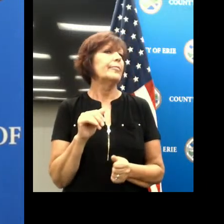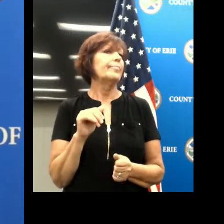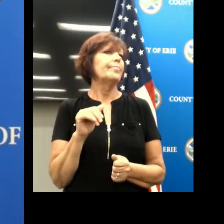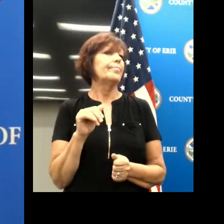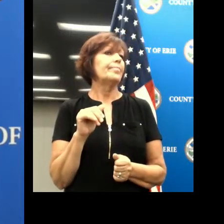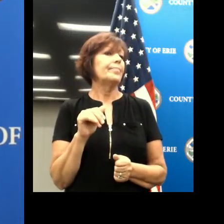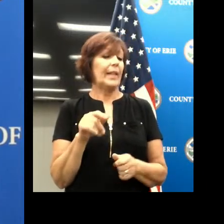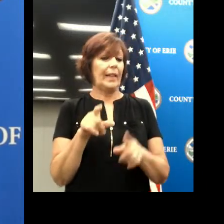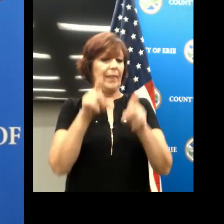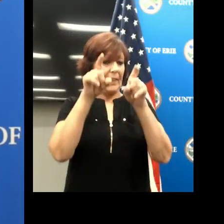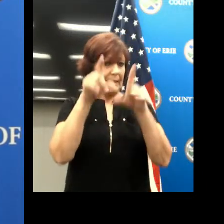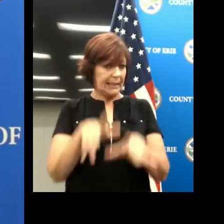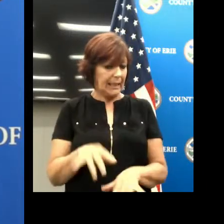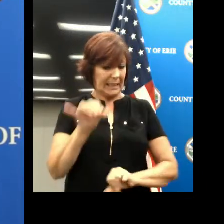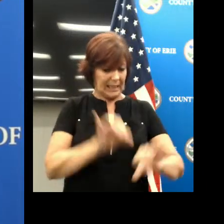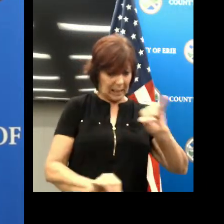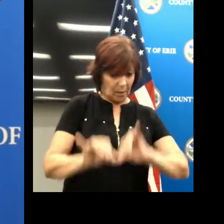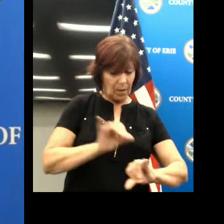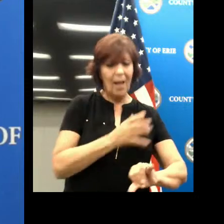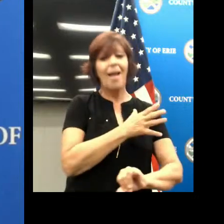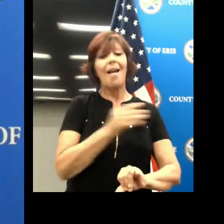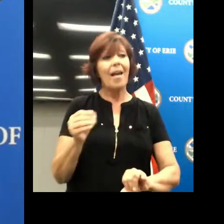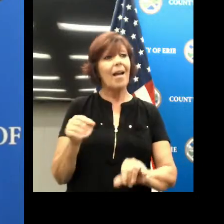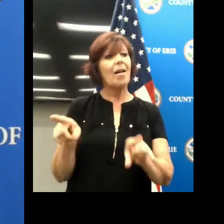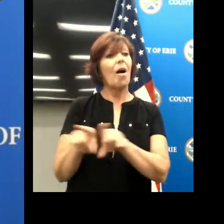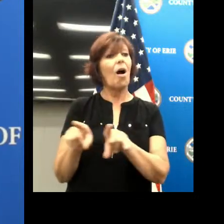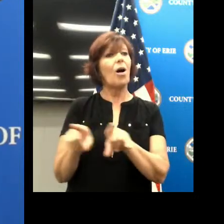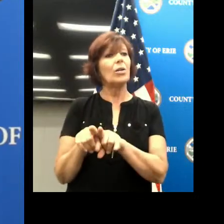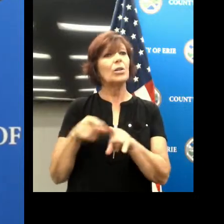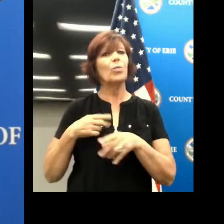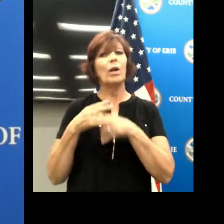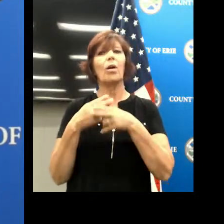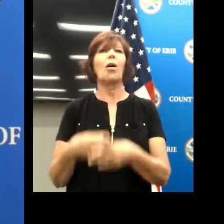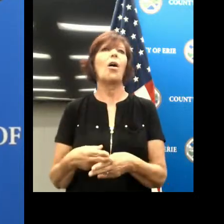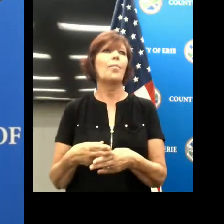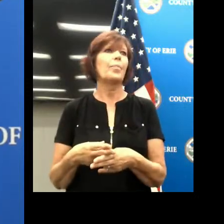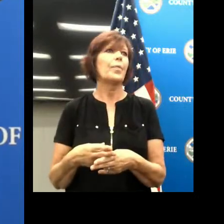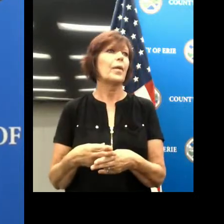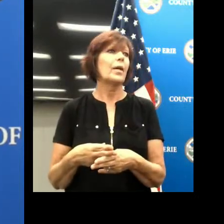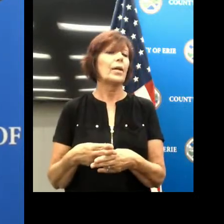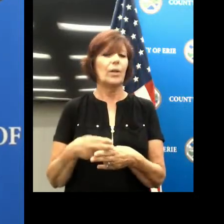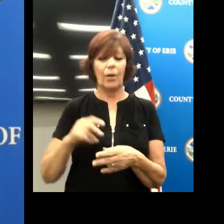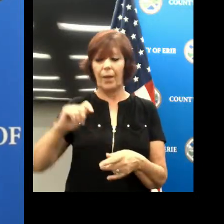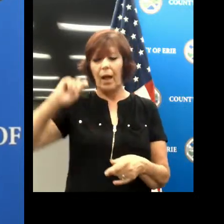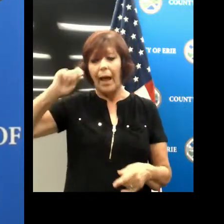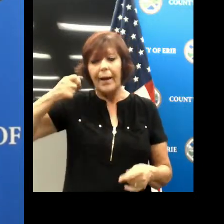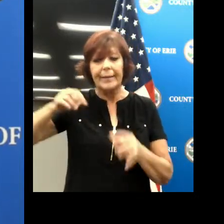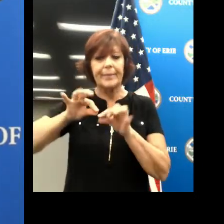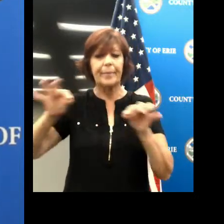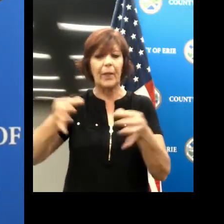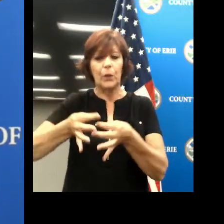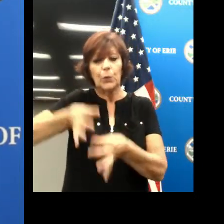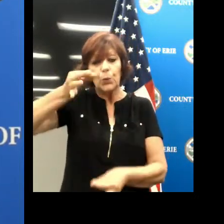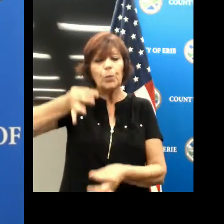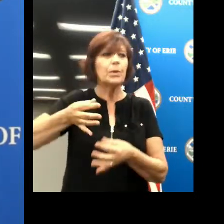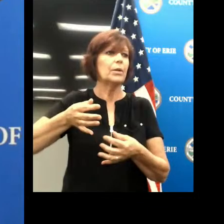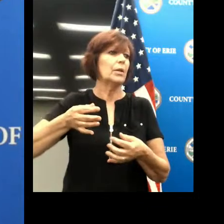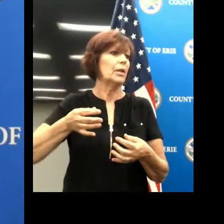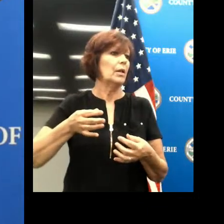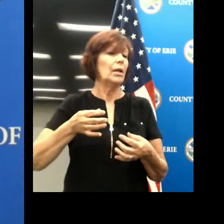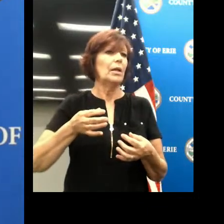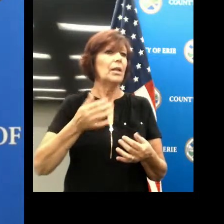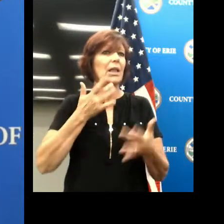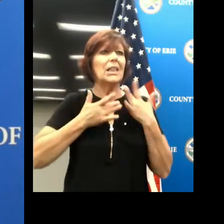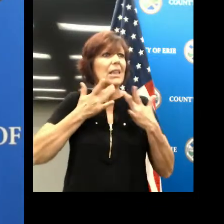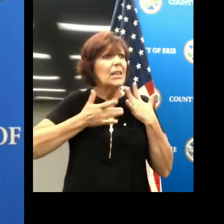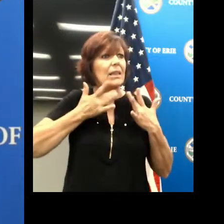the test reagents themselves, but also what we call consumables. The pipettes and the tubes and